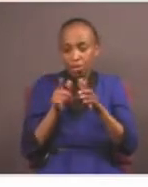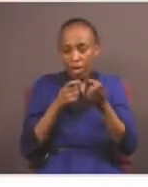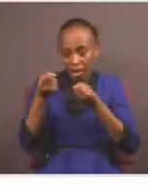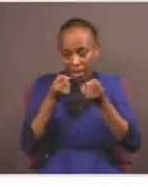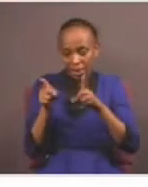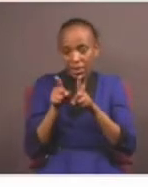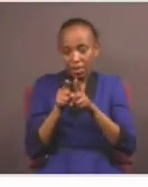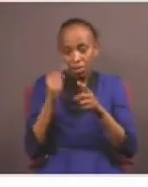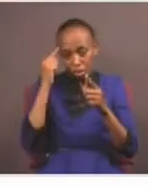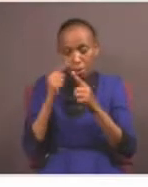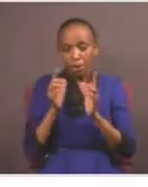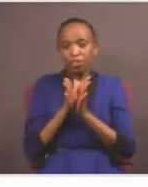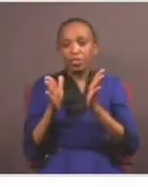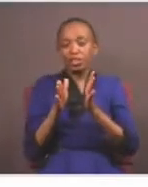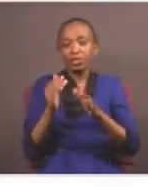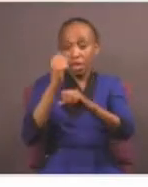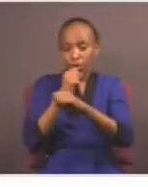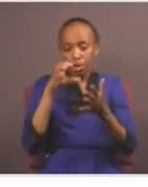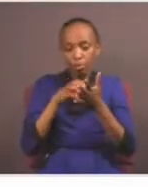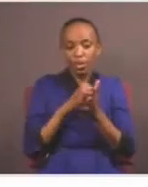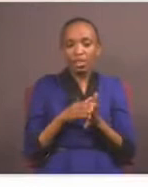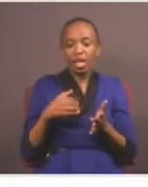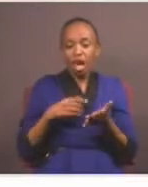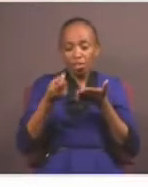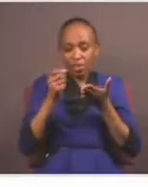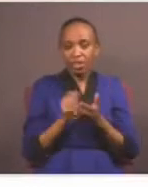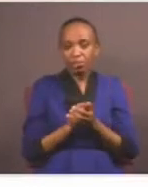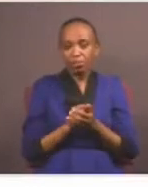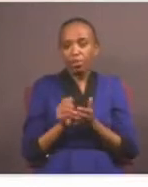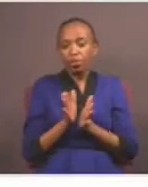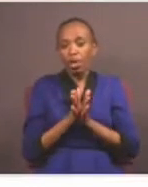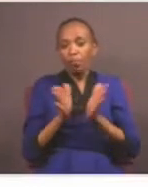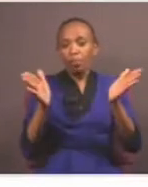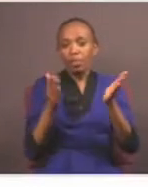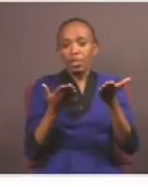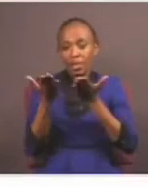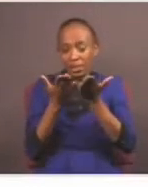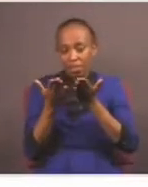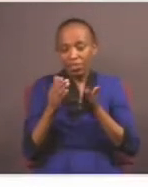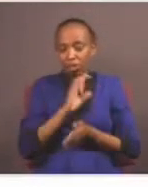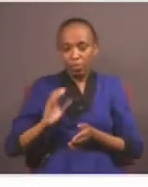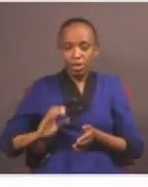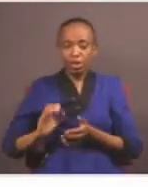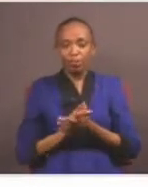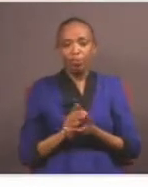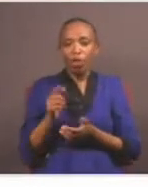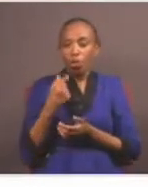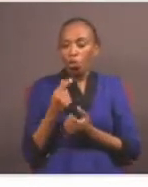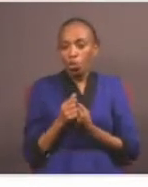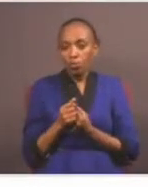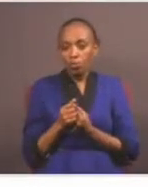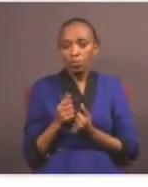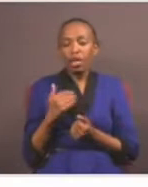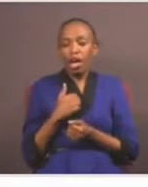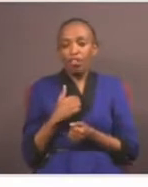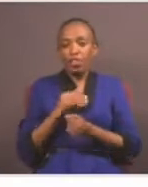general security matters. I have written to the Public Service Commission, who